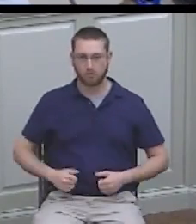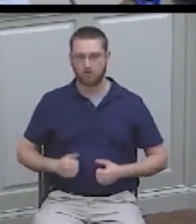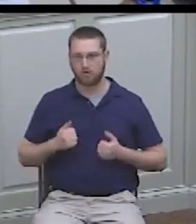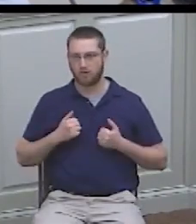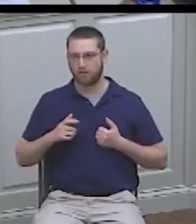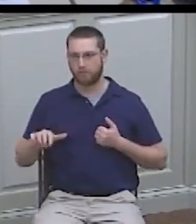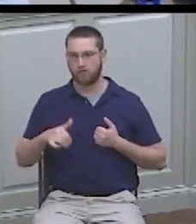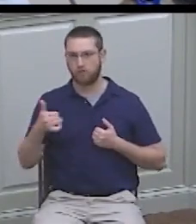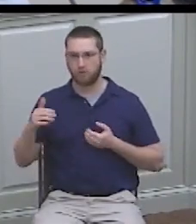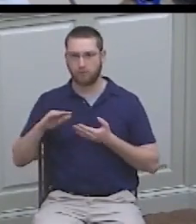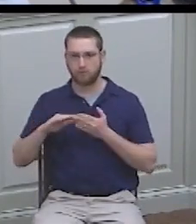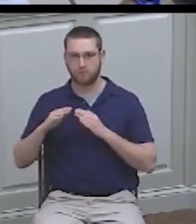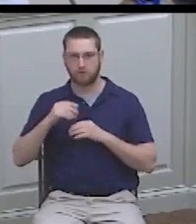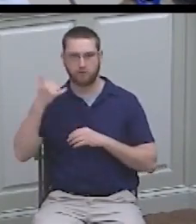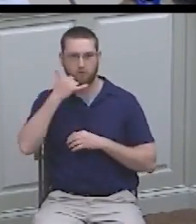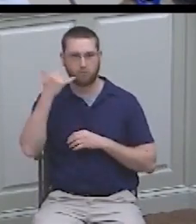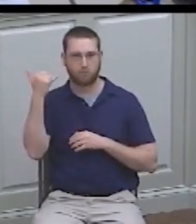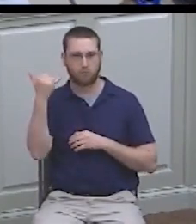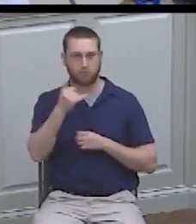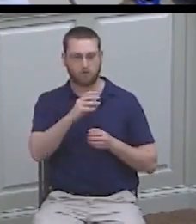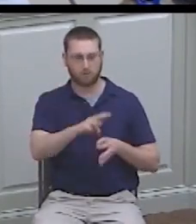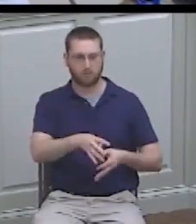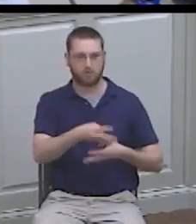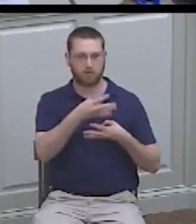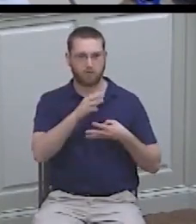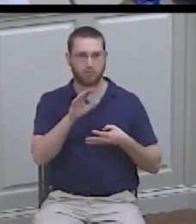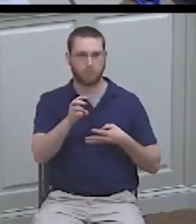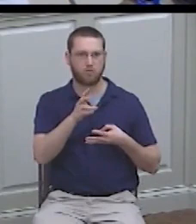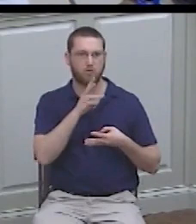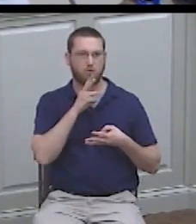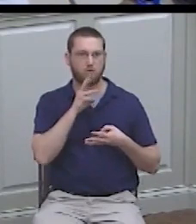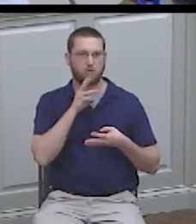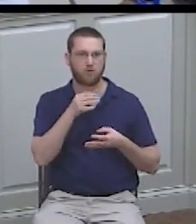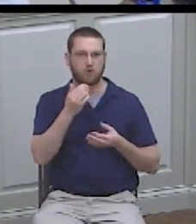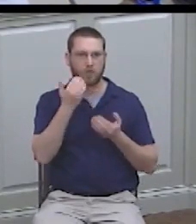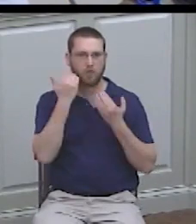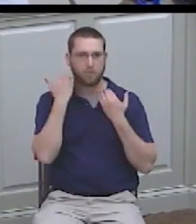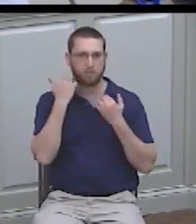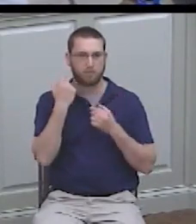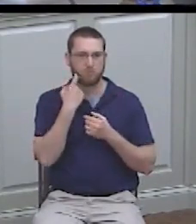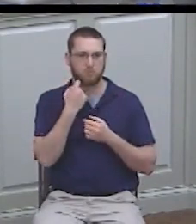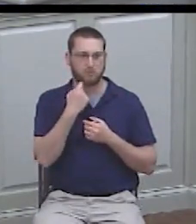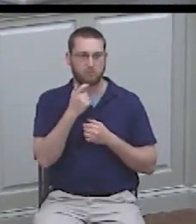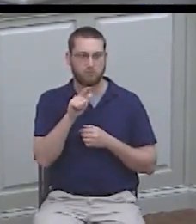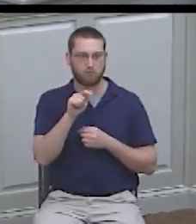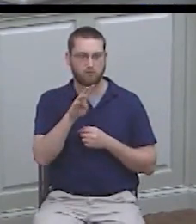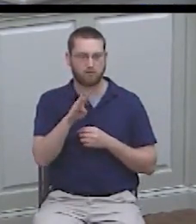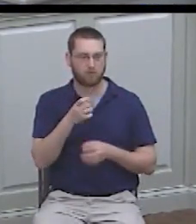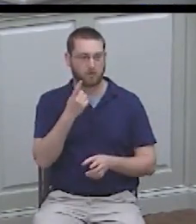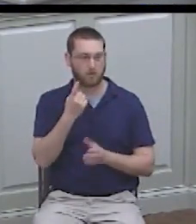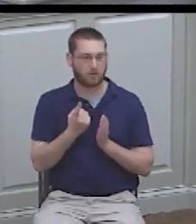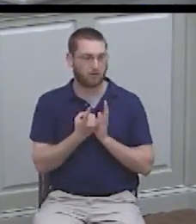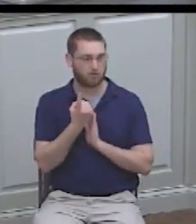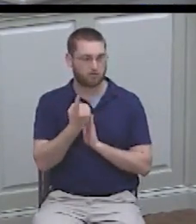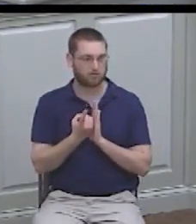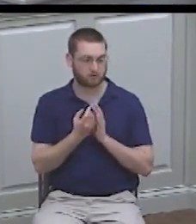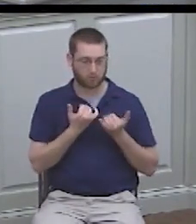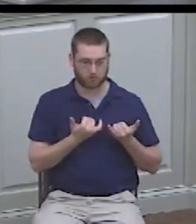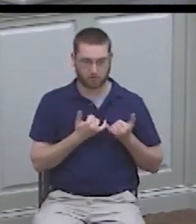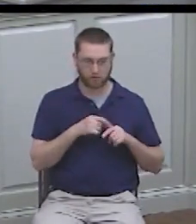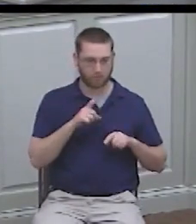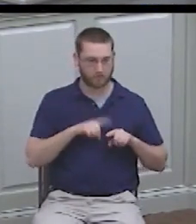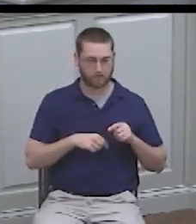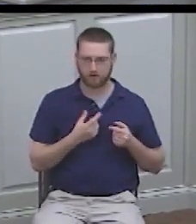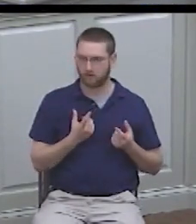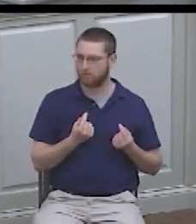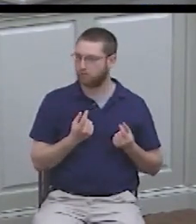up your water consumption for the last 24 hours, which now we can't do, obviously.